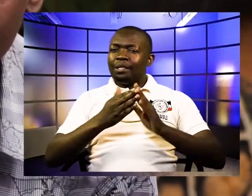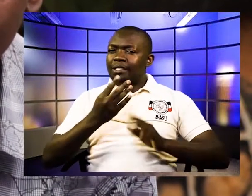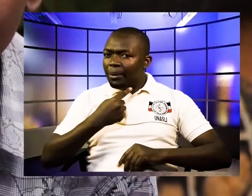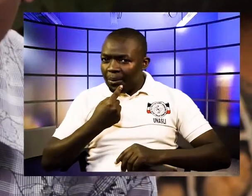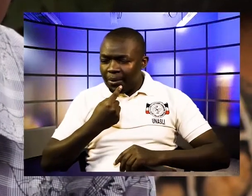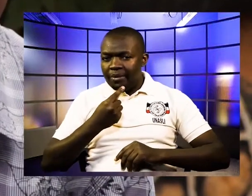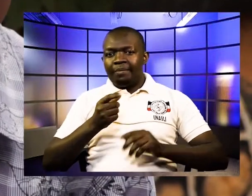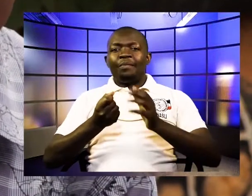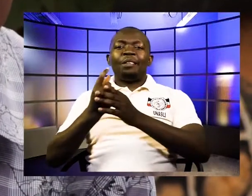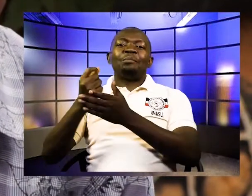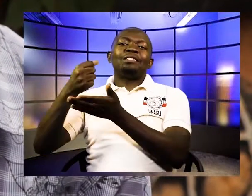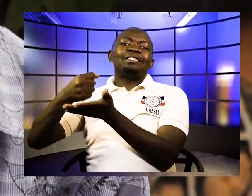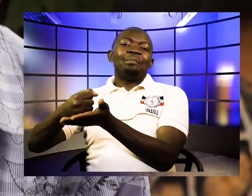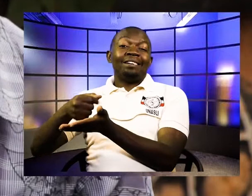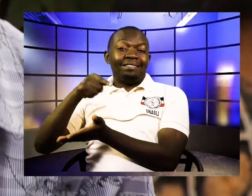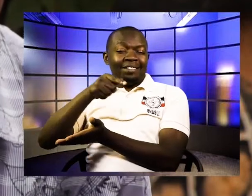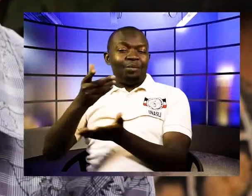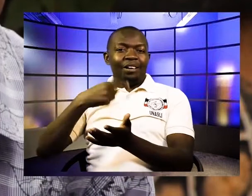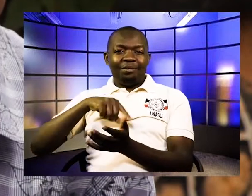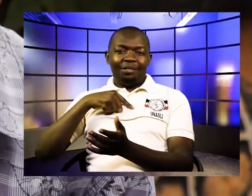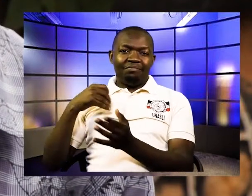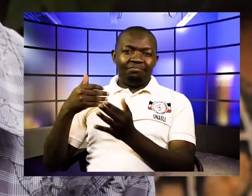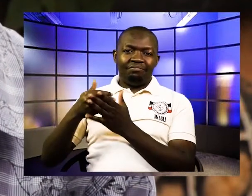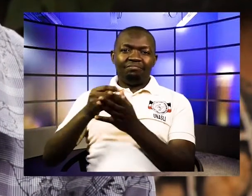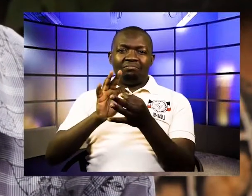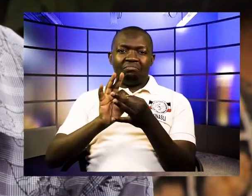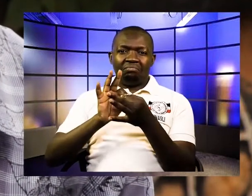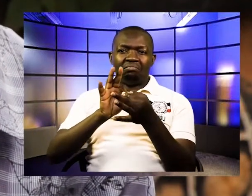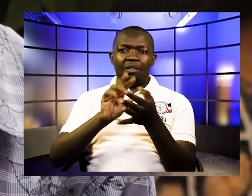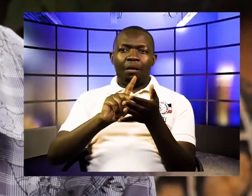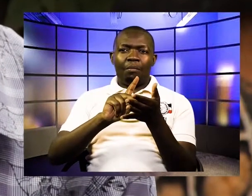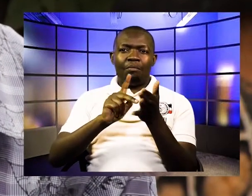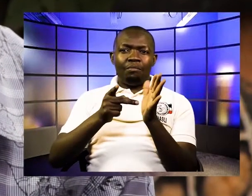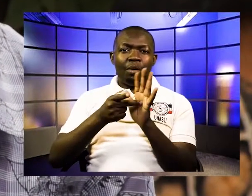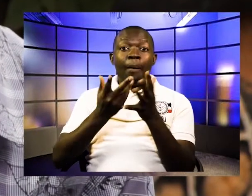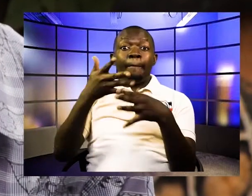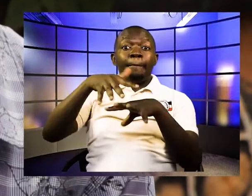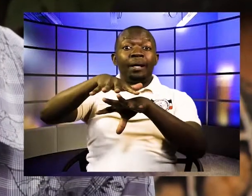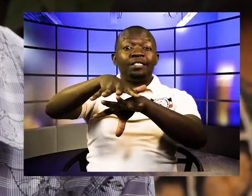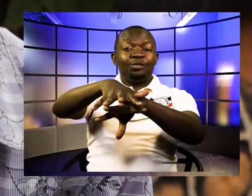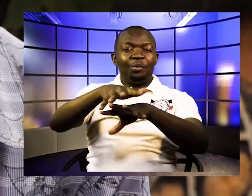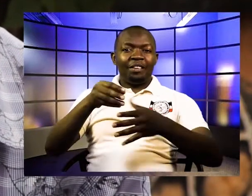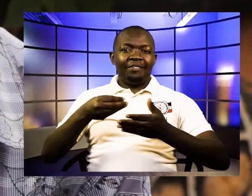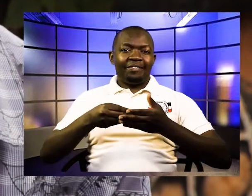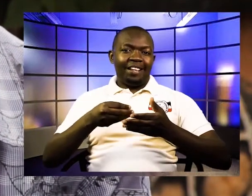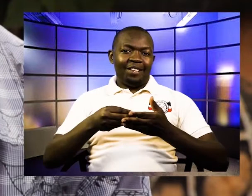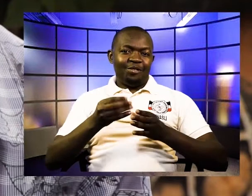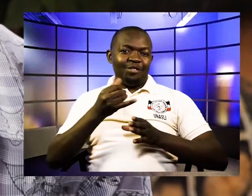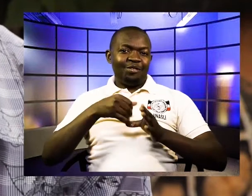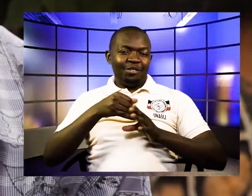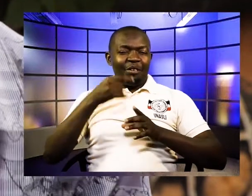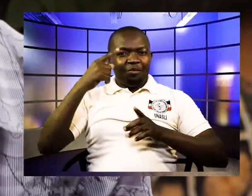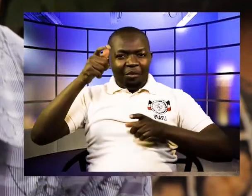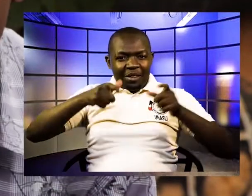Bank, where we have partnered in a project called Mainstreaming Financial Inclusion for Persons